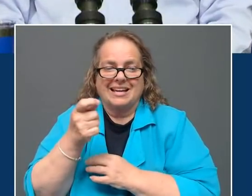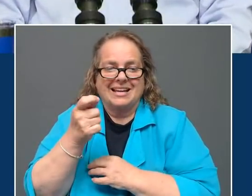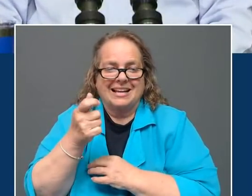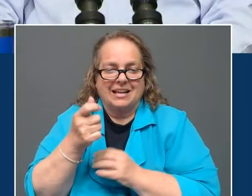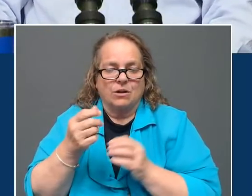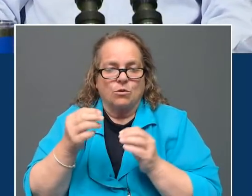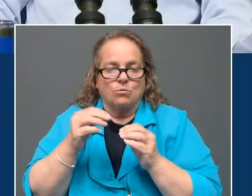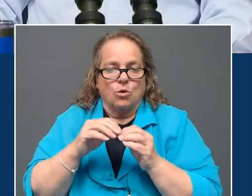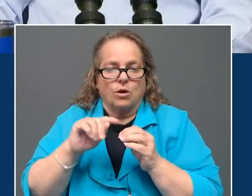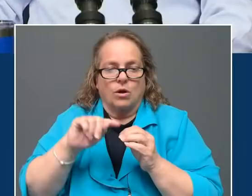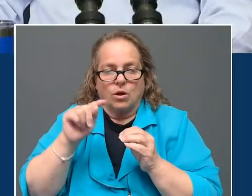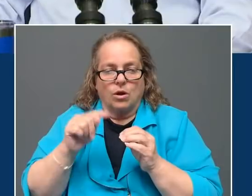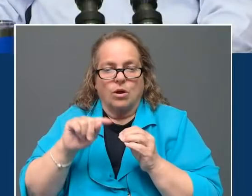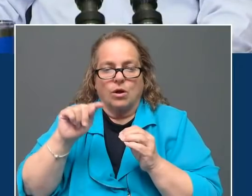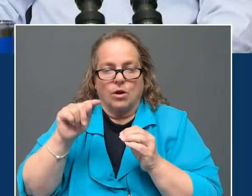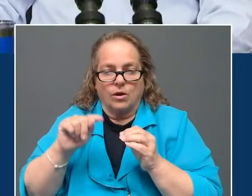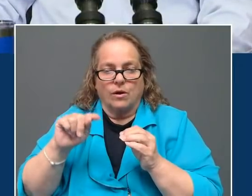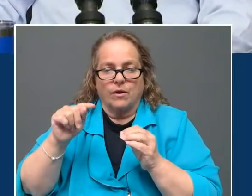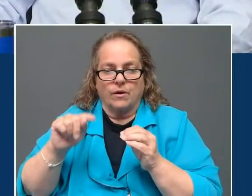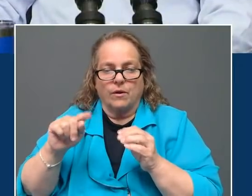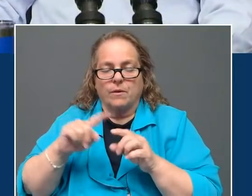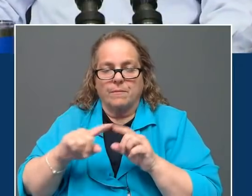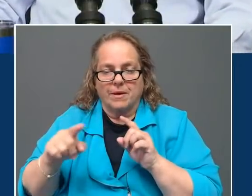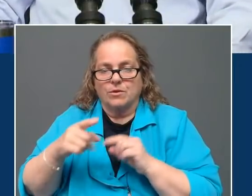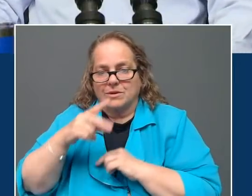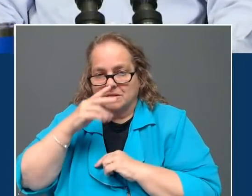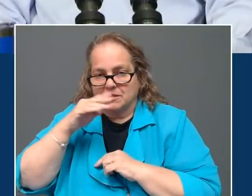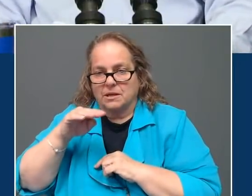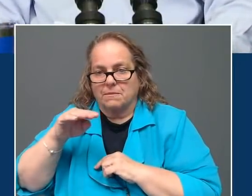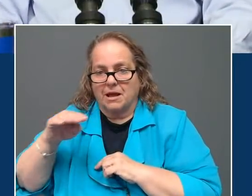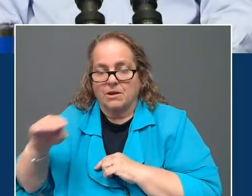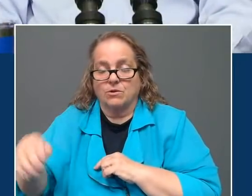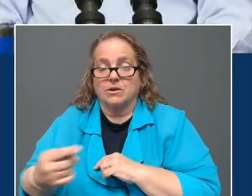variation, but you see the plateauing there and the ventilator.